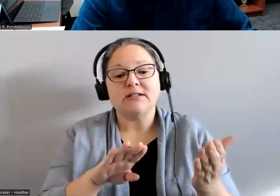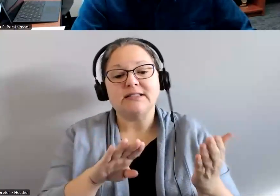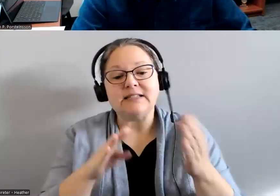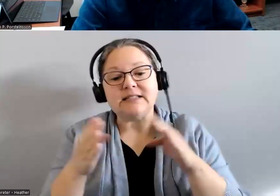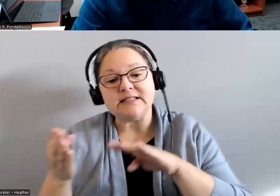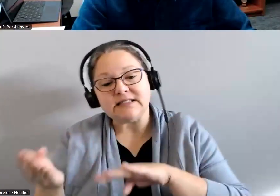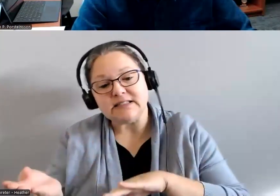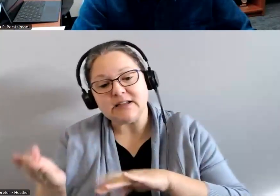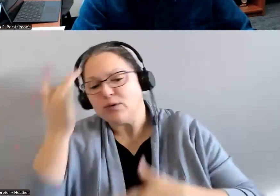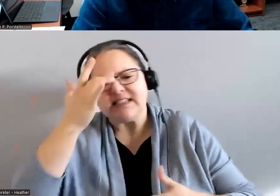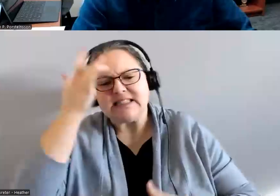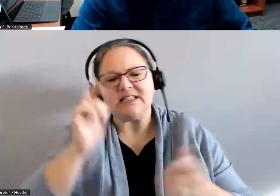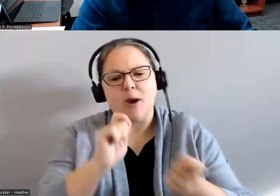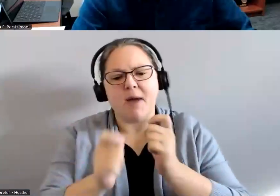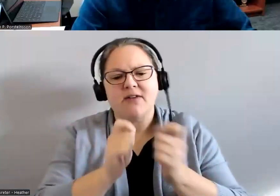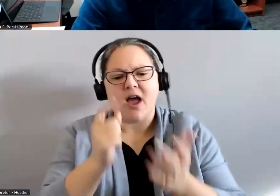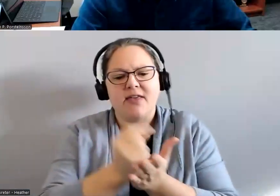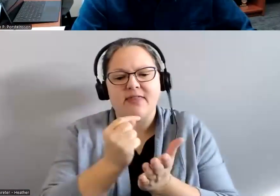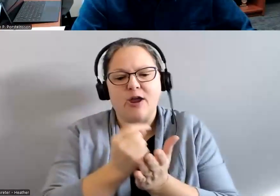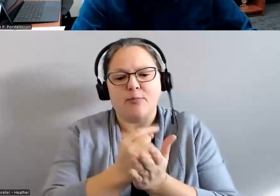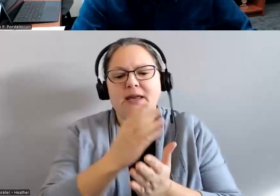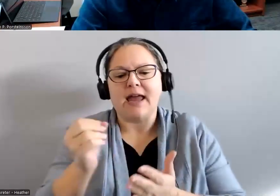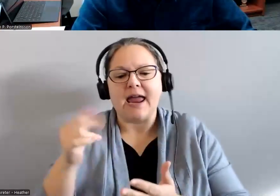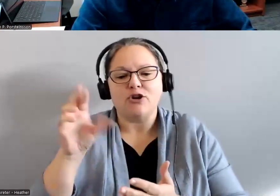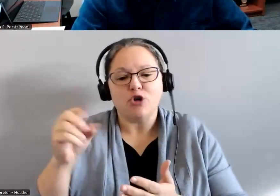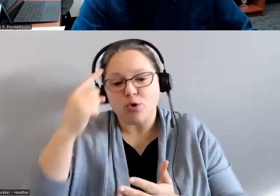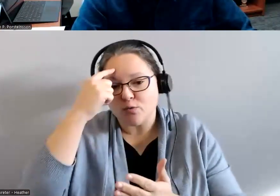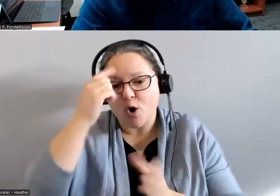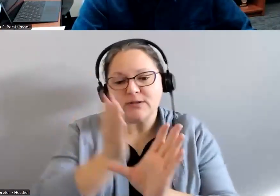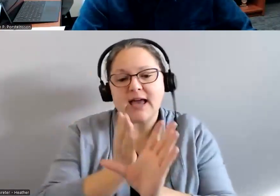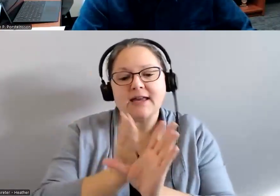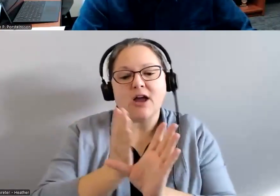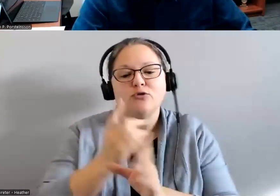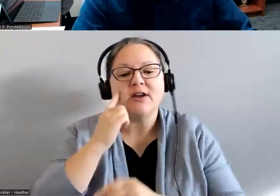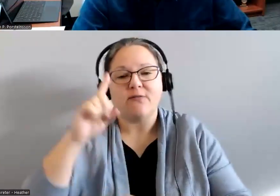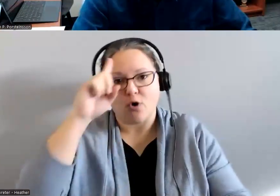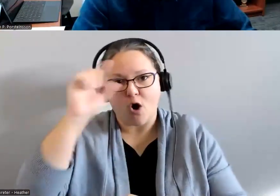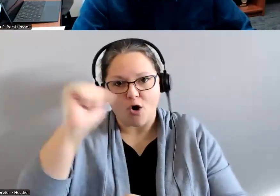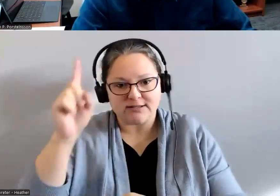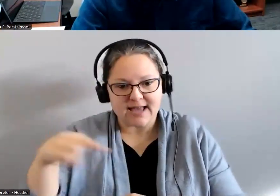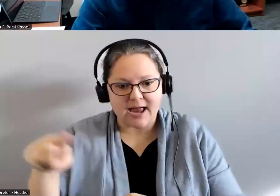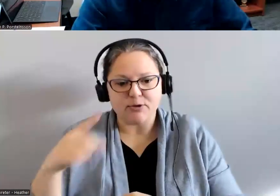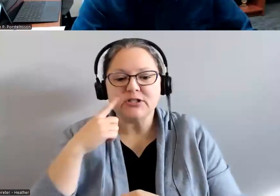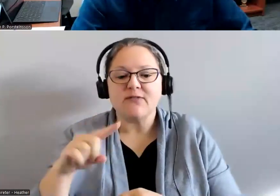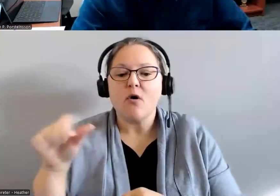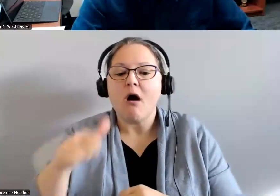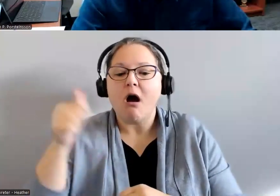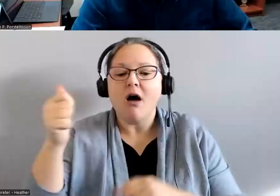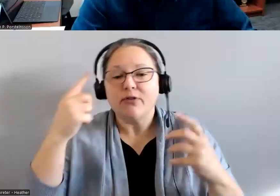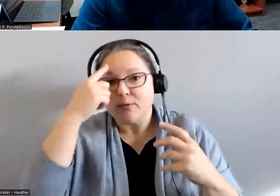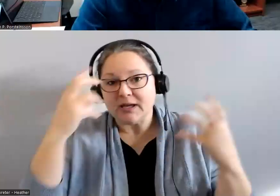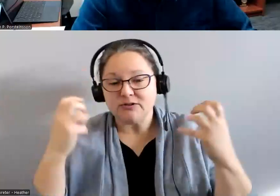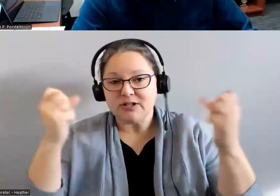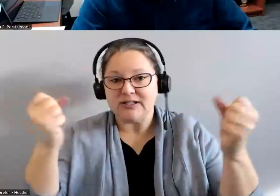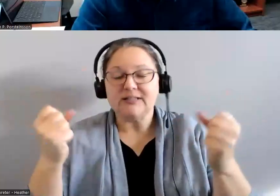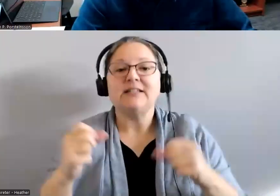and neuropsychiatry of Alzheimer's and therapeutic brain interventions for resistant mental illness, in addition to being